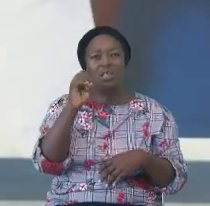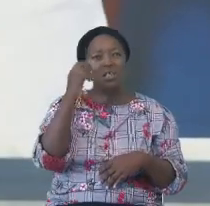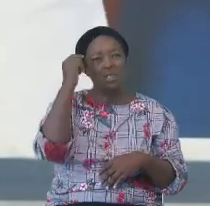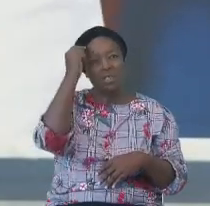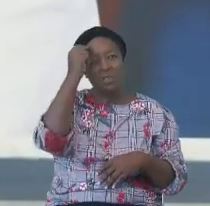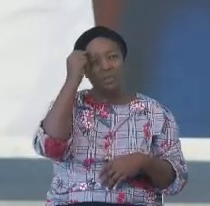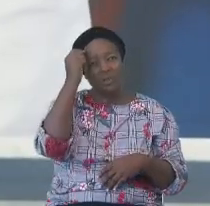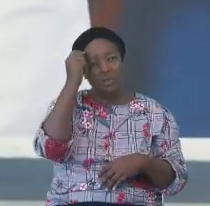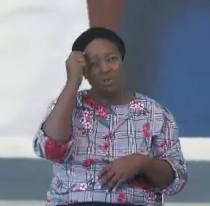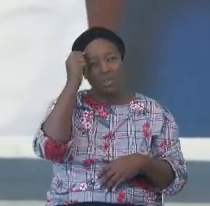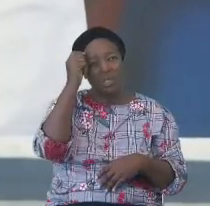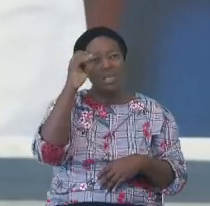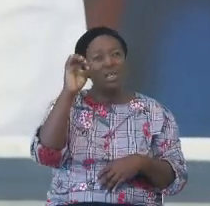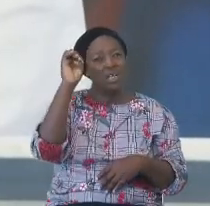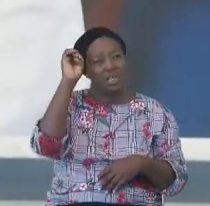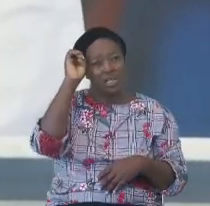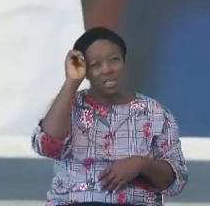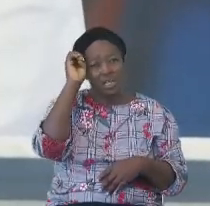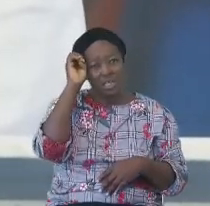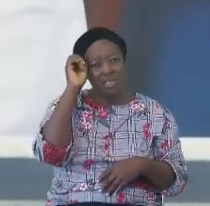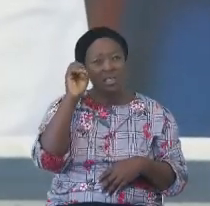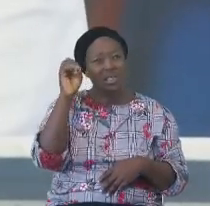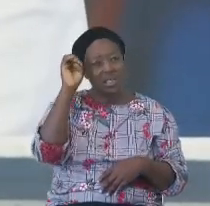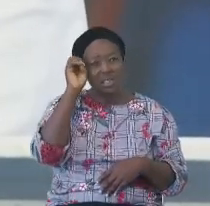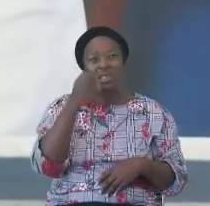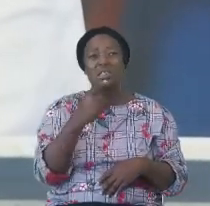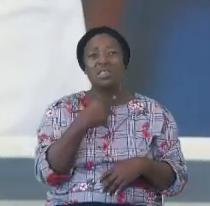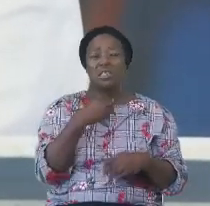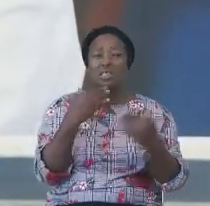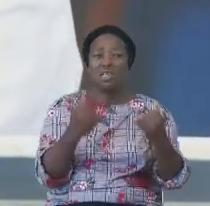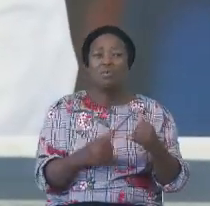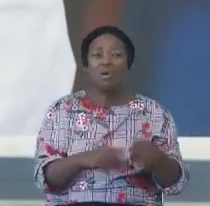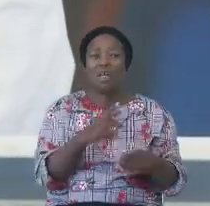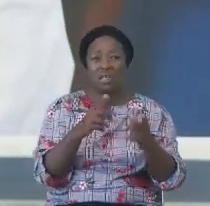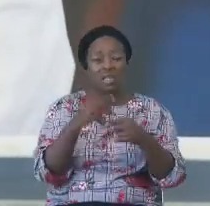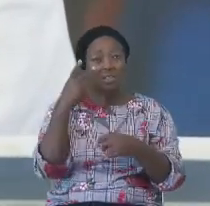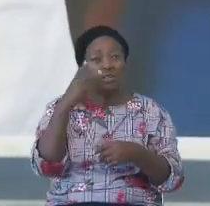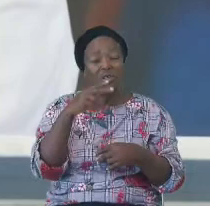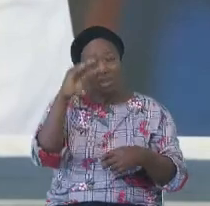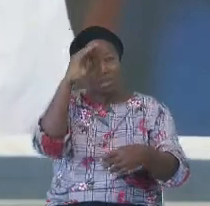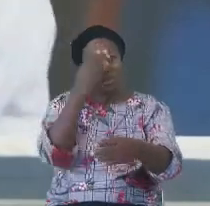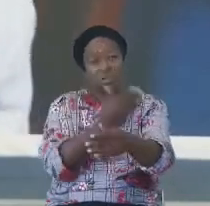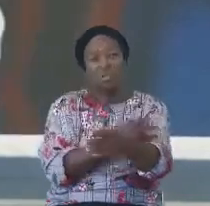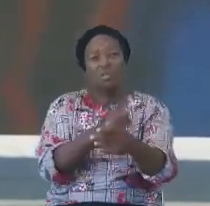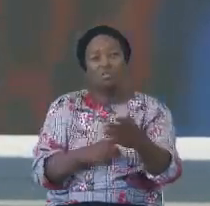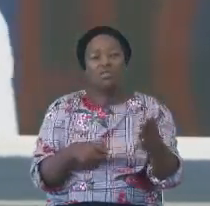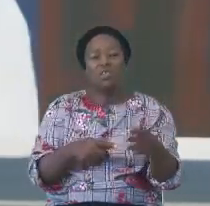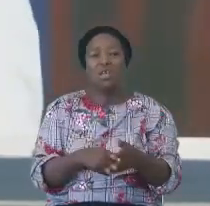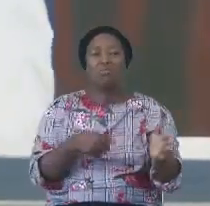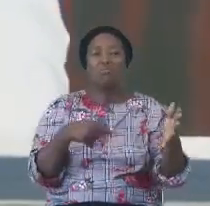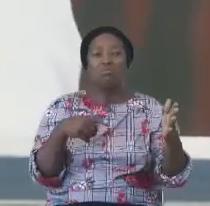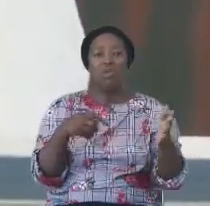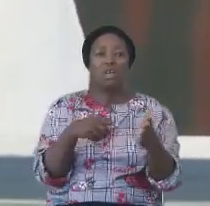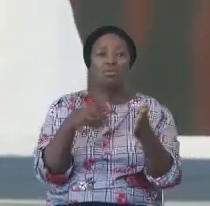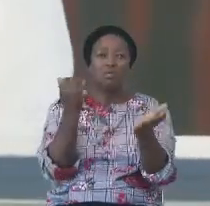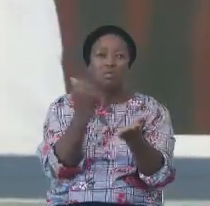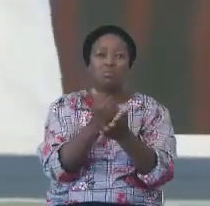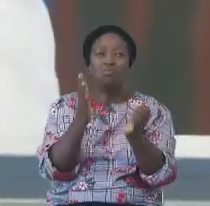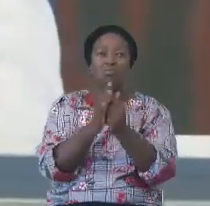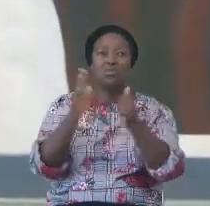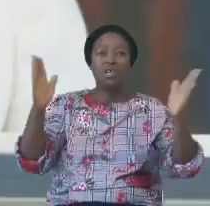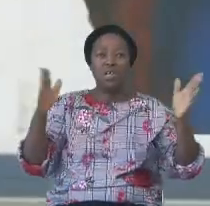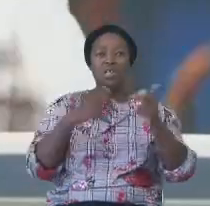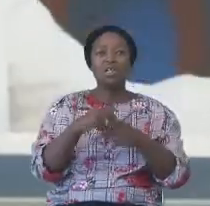sorrowful because his sword, his spear had pierced her